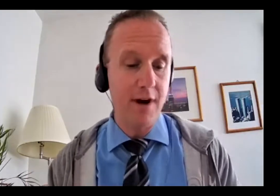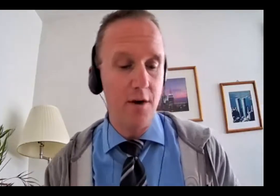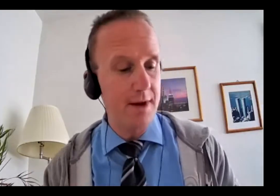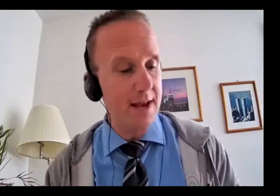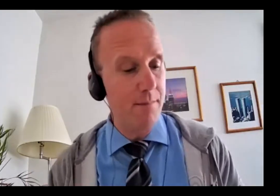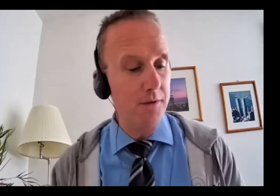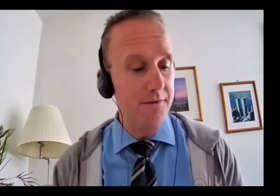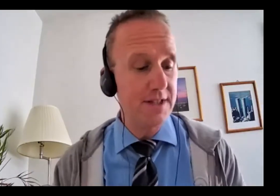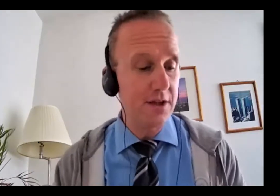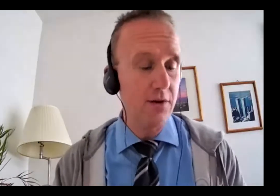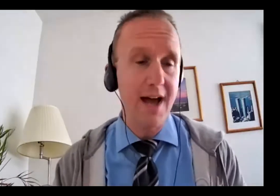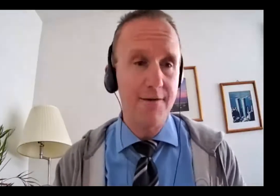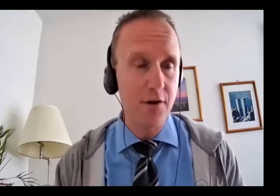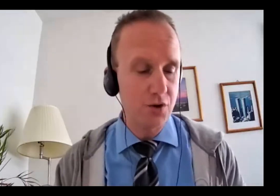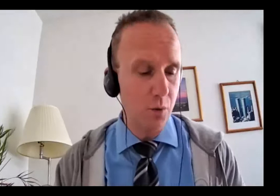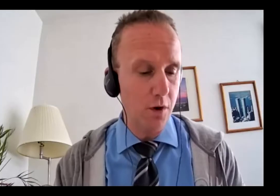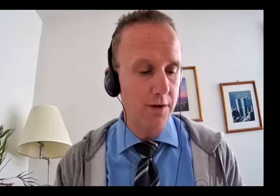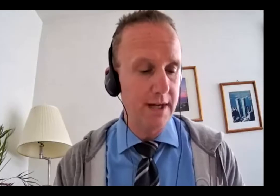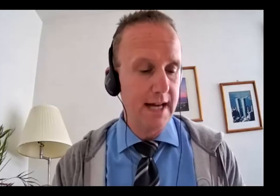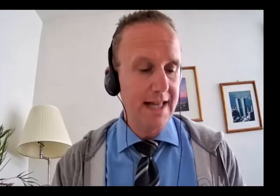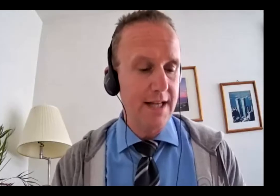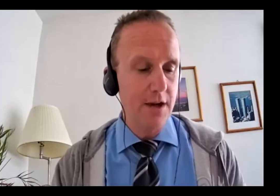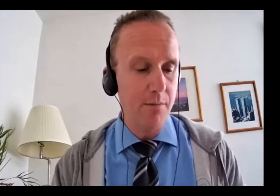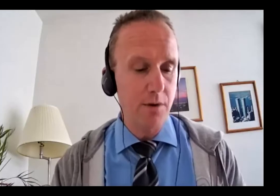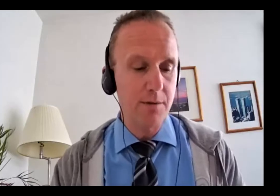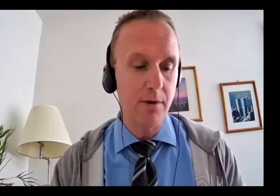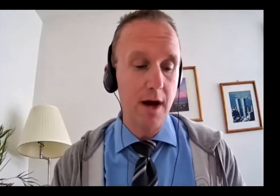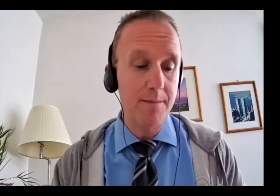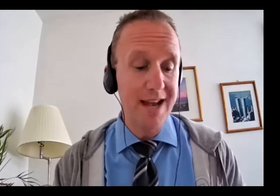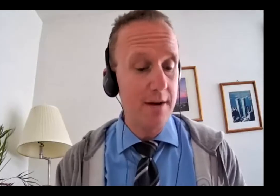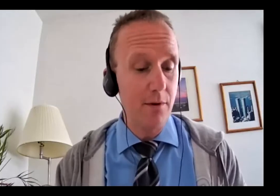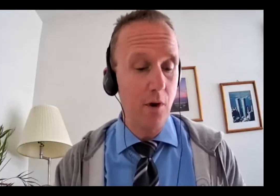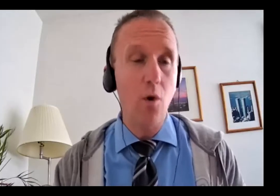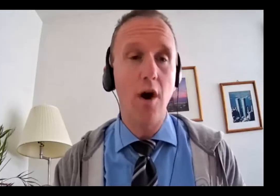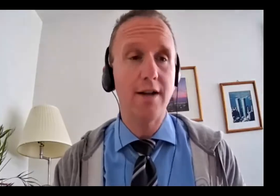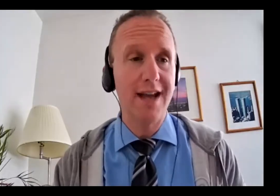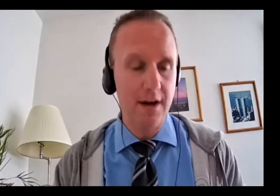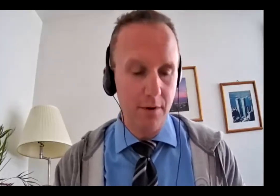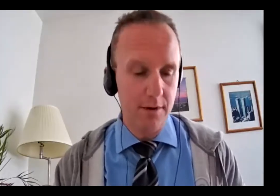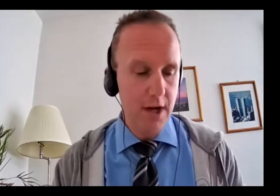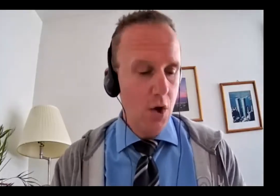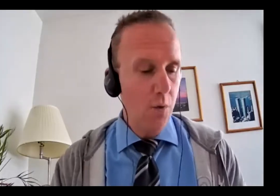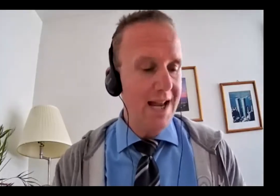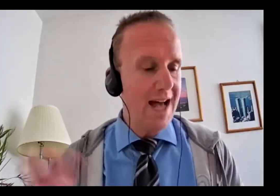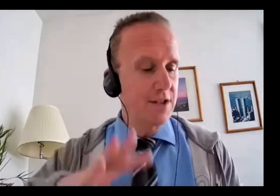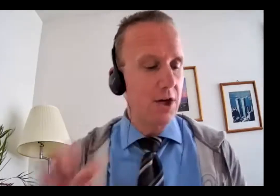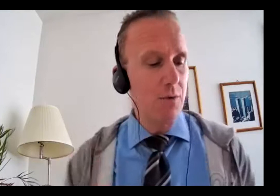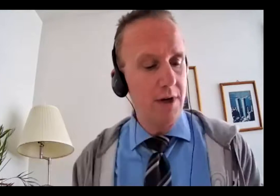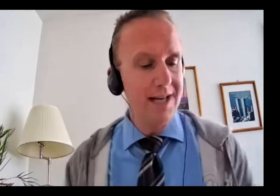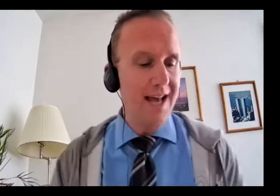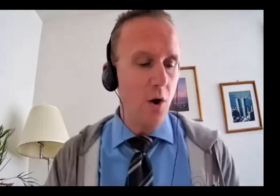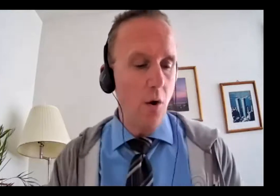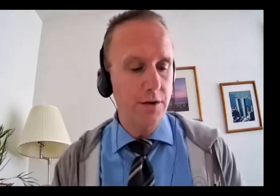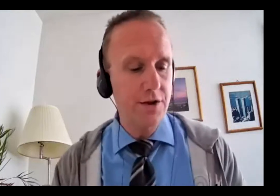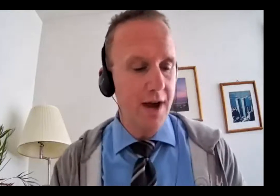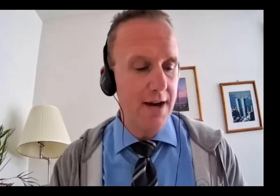an environment in both the physical and virtual world that is approachable, obtainable, or attainable. We as a